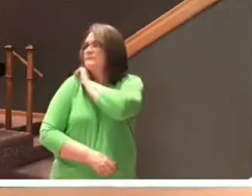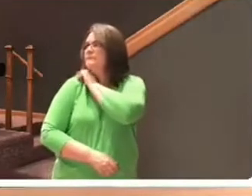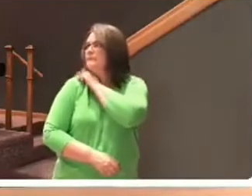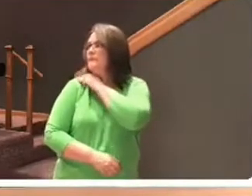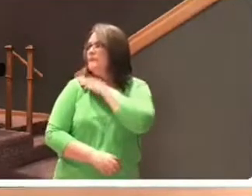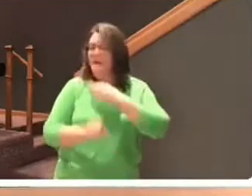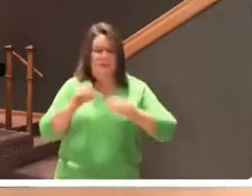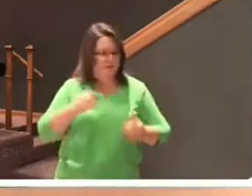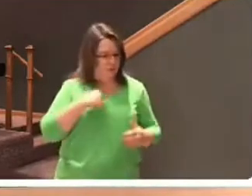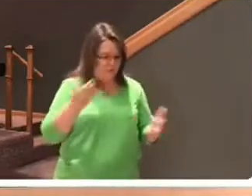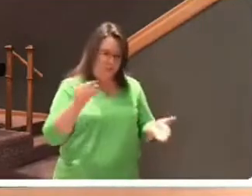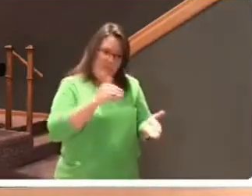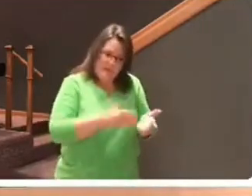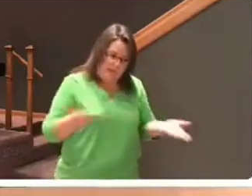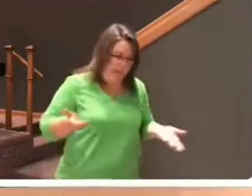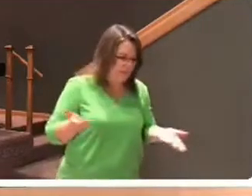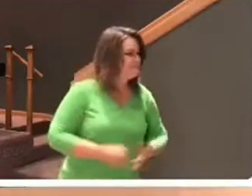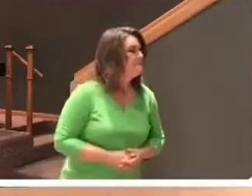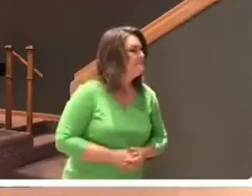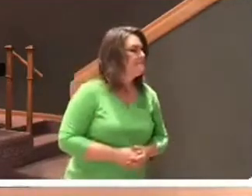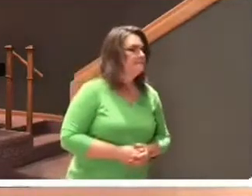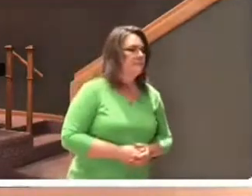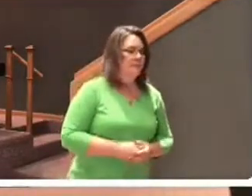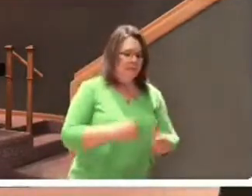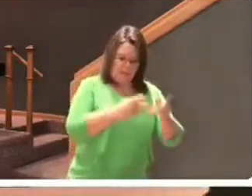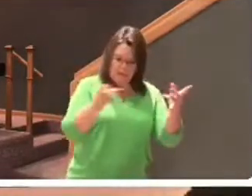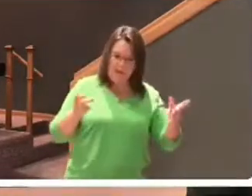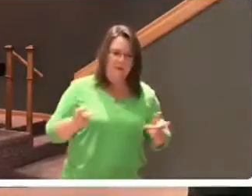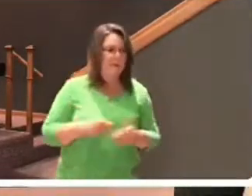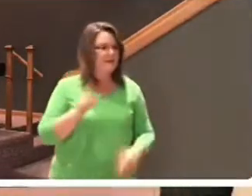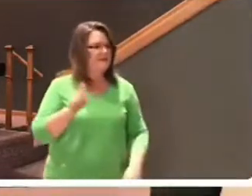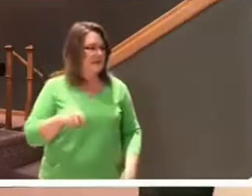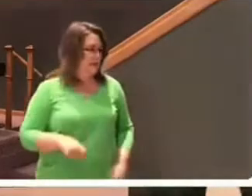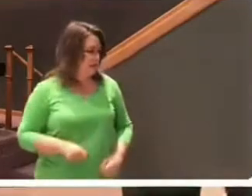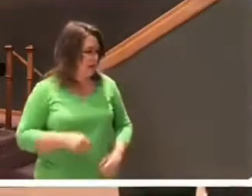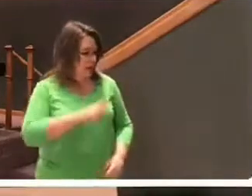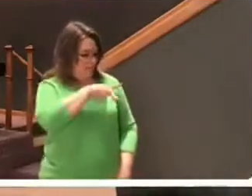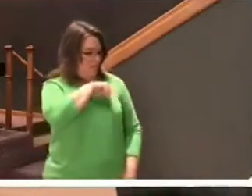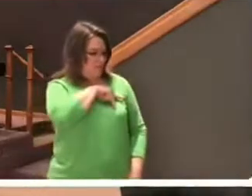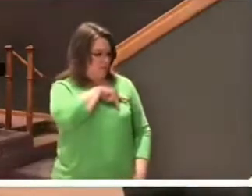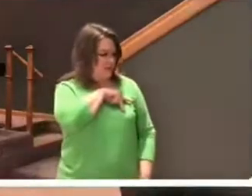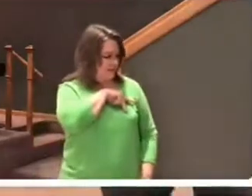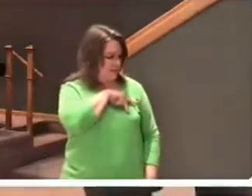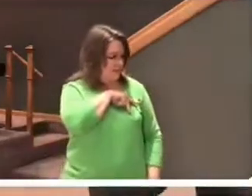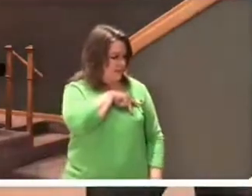So here I am again, and I'm in a place of need, personally.